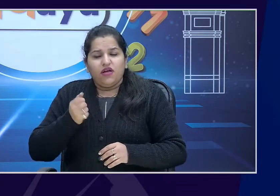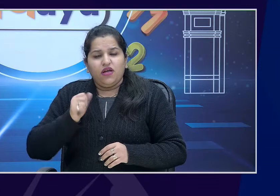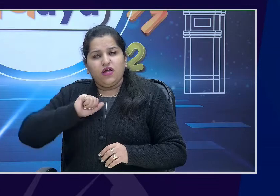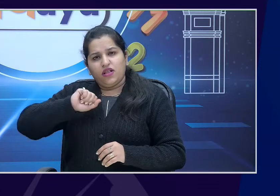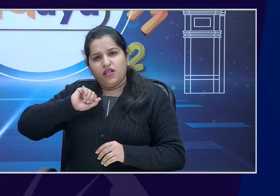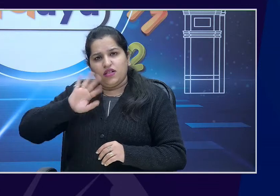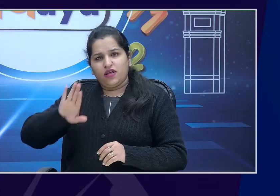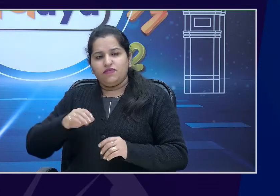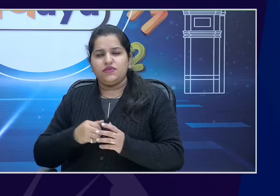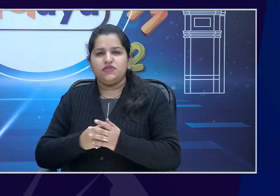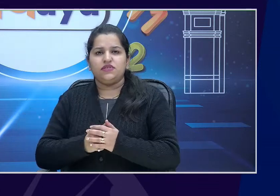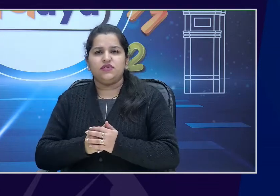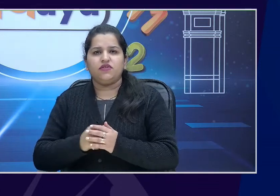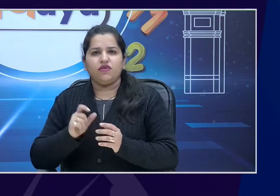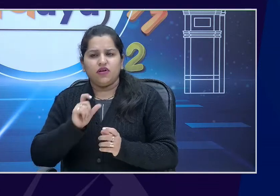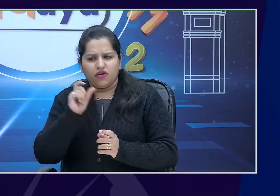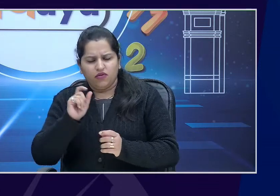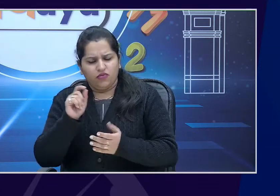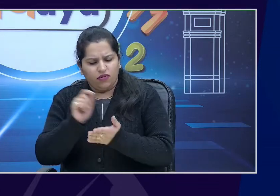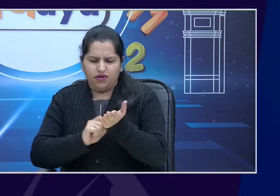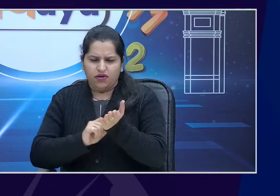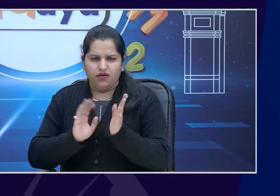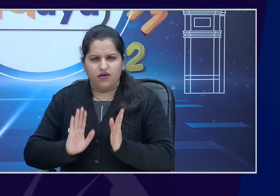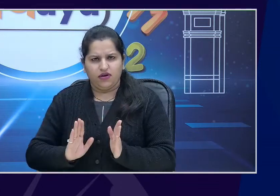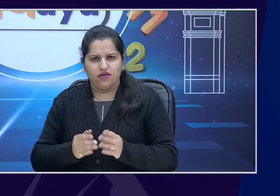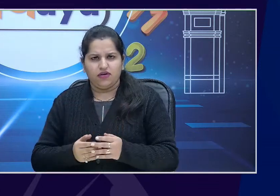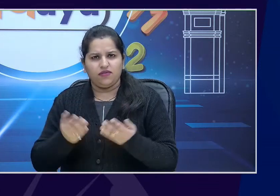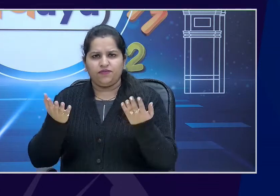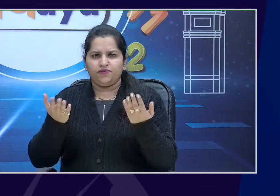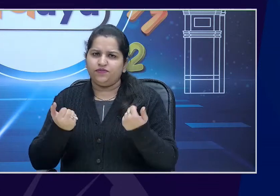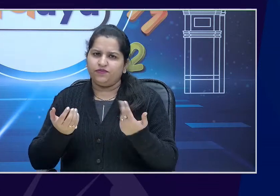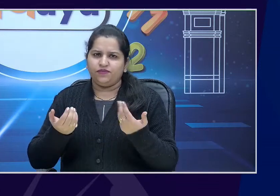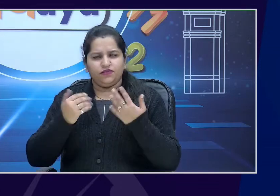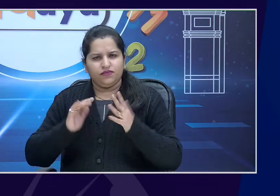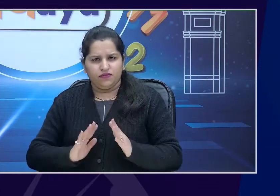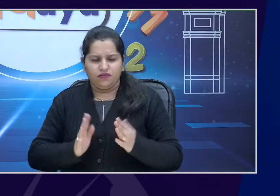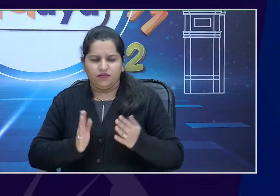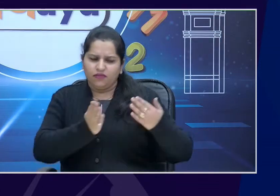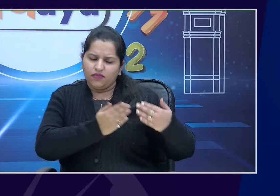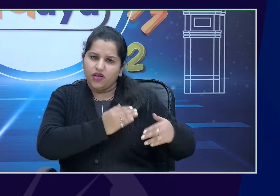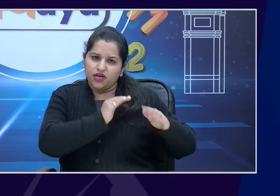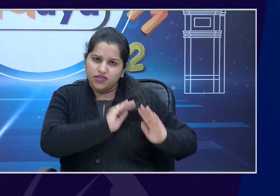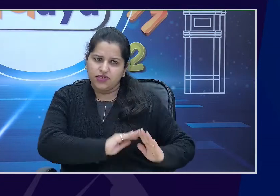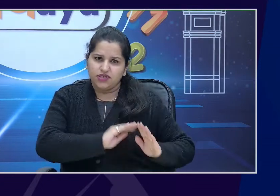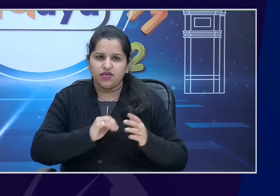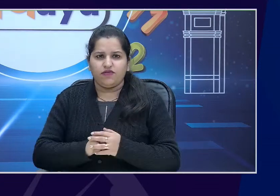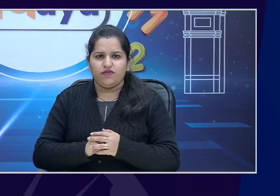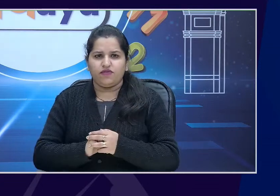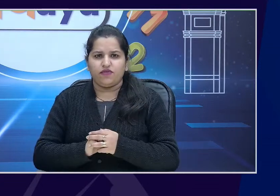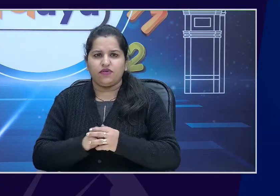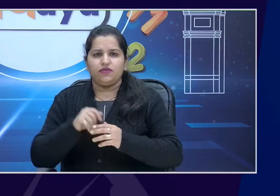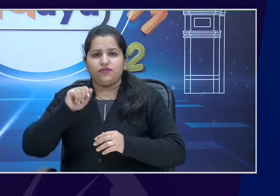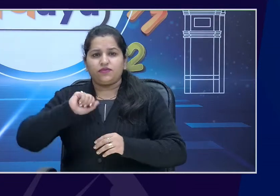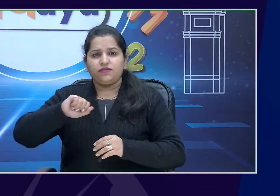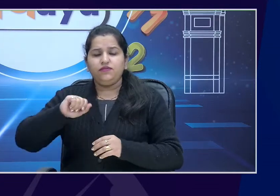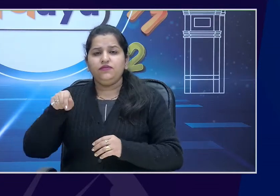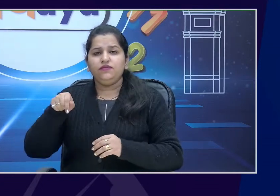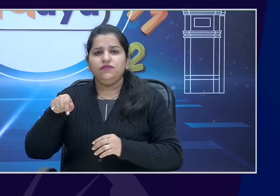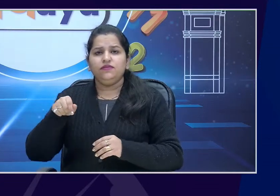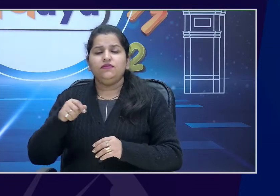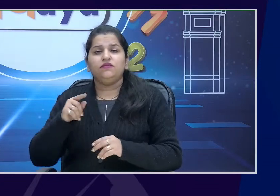using your braille pen, and you can write it. So you will be able to keep an event of or whatever your inner